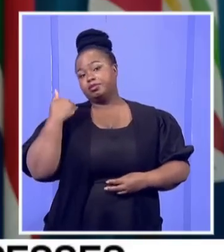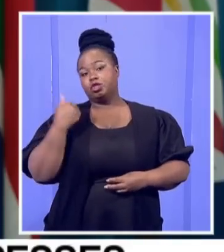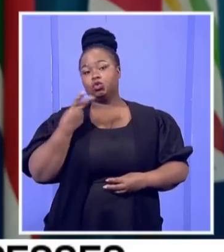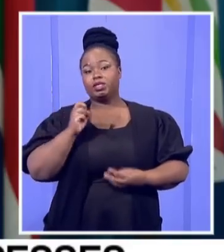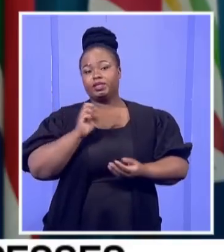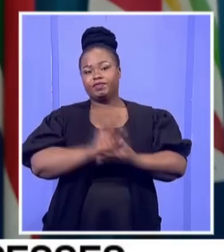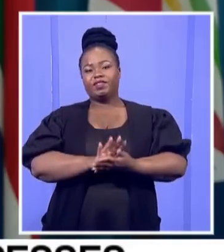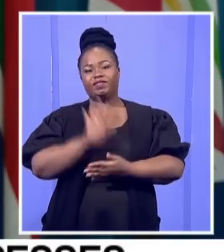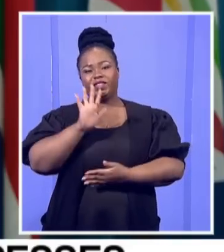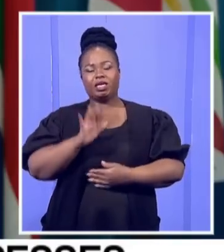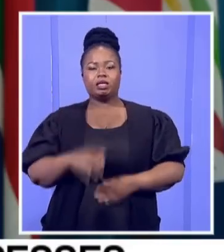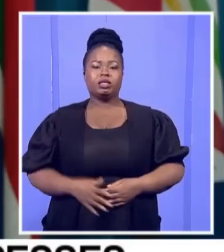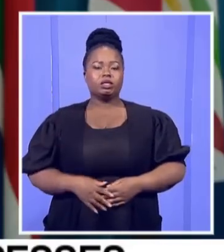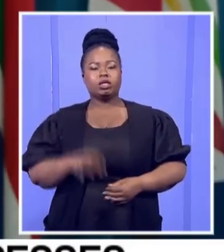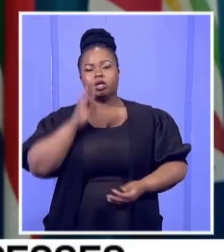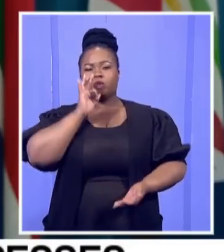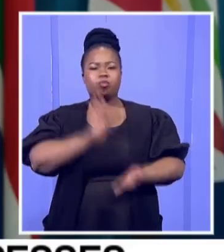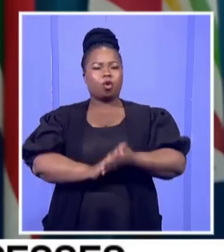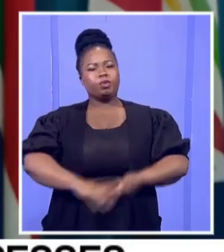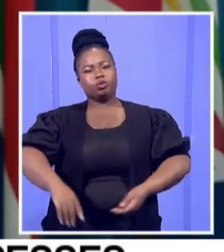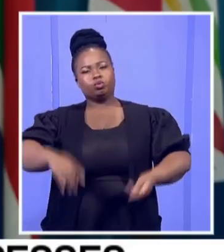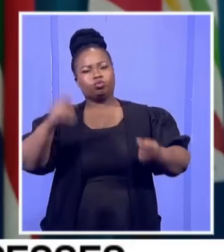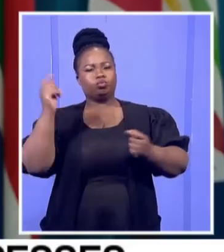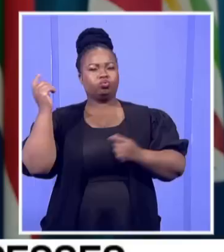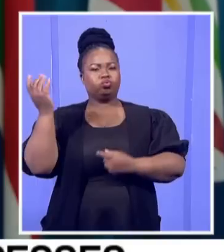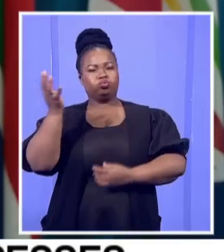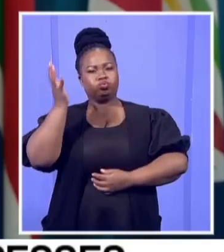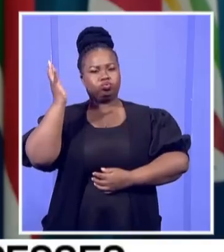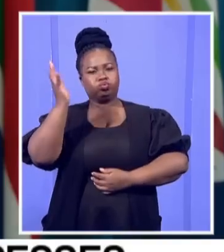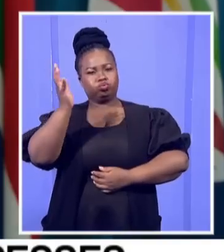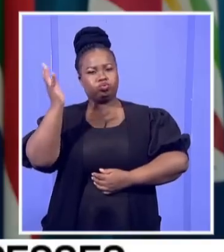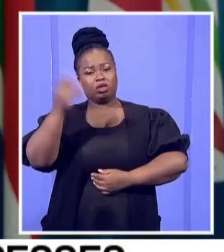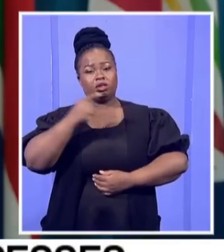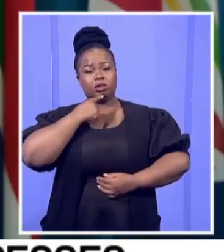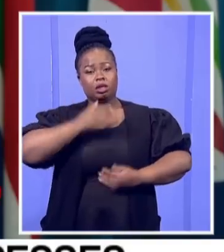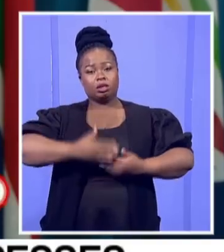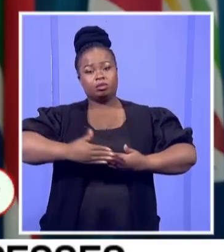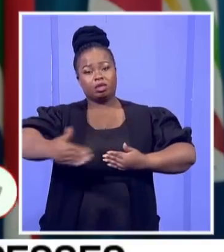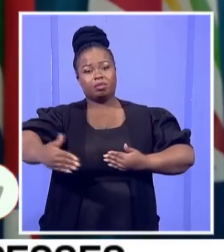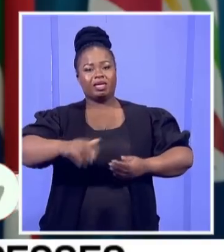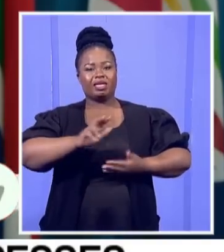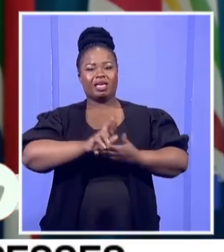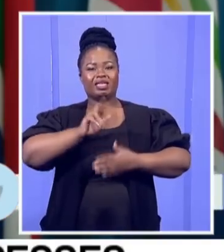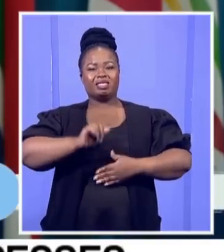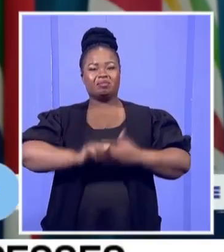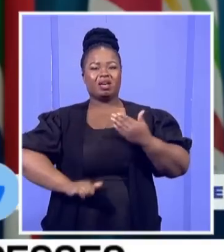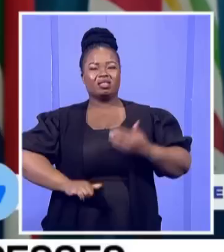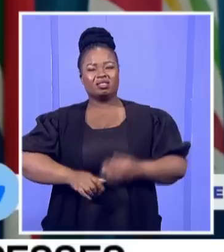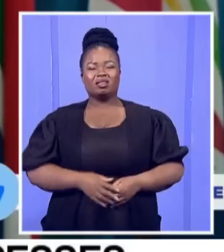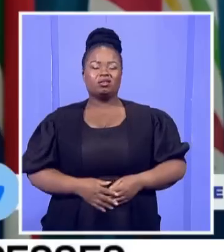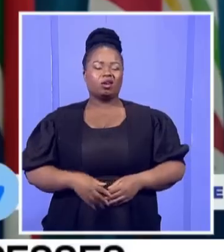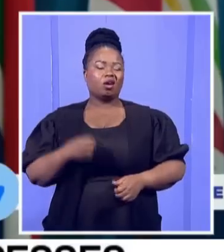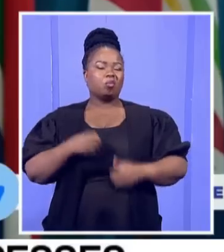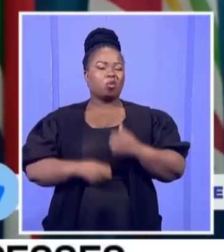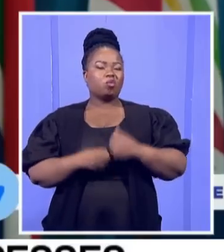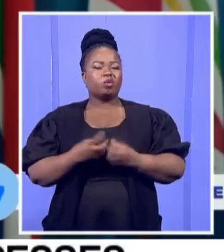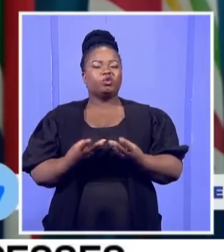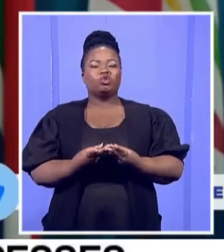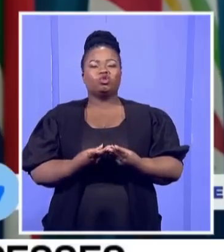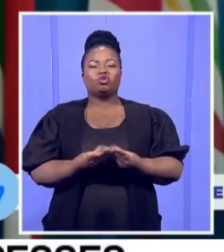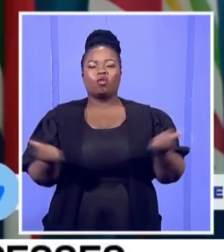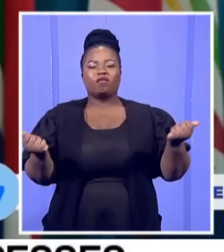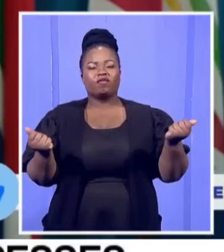he famously promised us all that in another 18 months we'd forget that these electricity challenges have ever